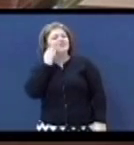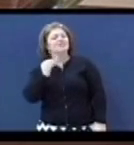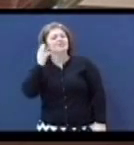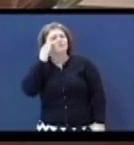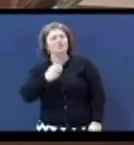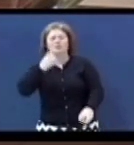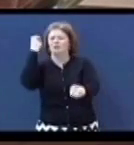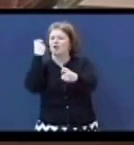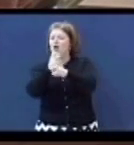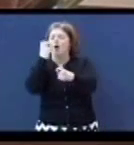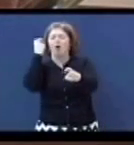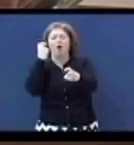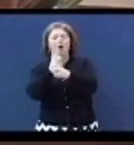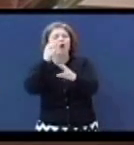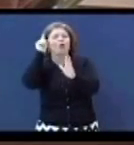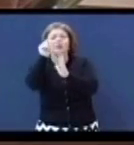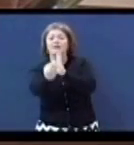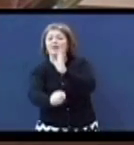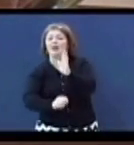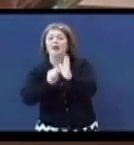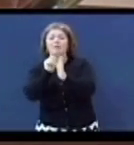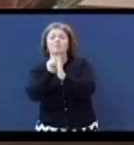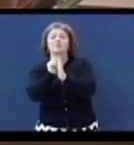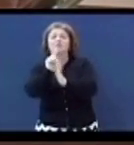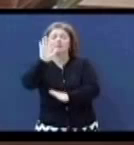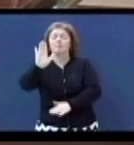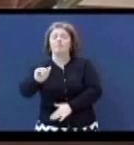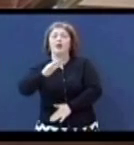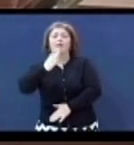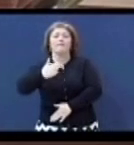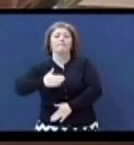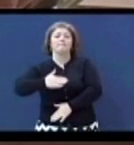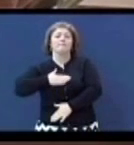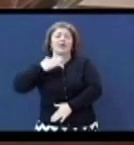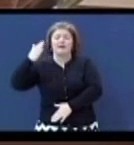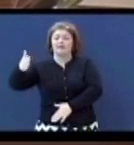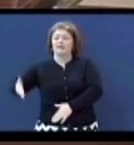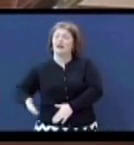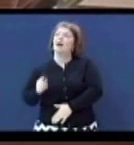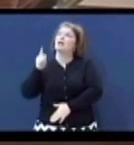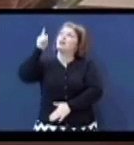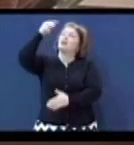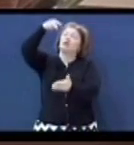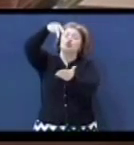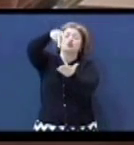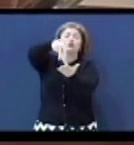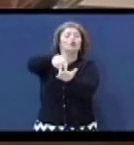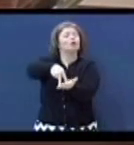times. By my side, he's always stood.